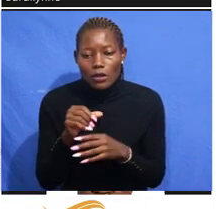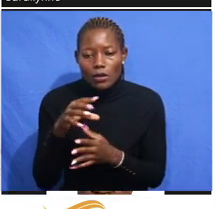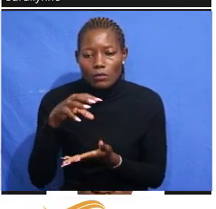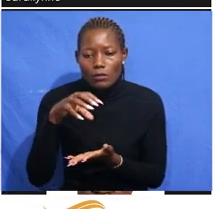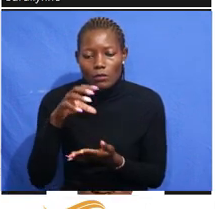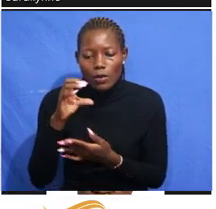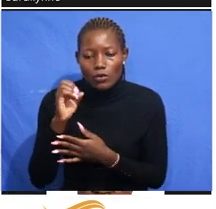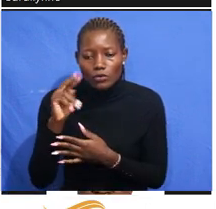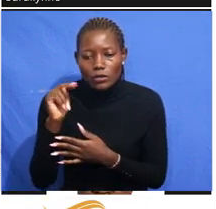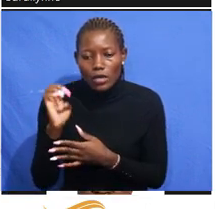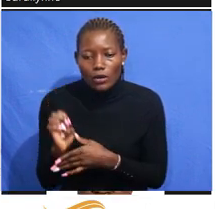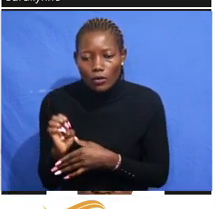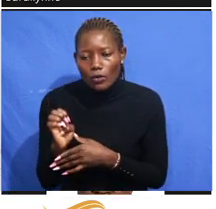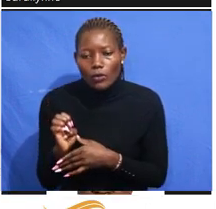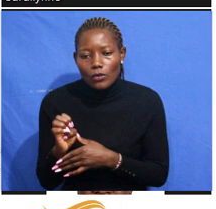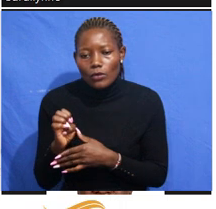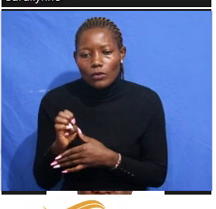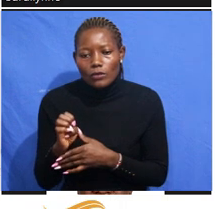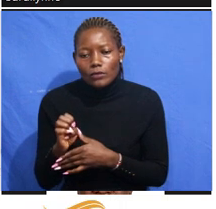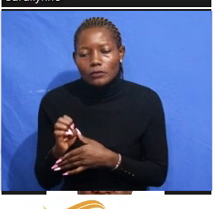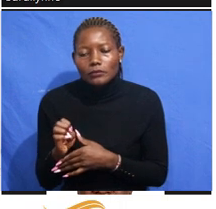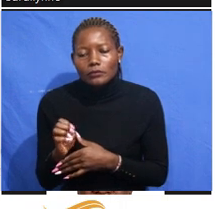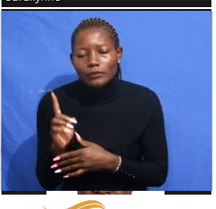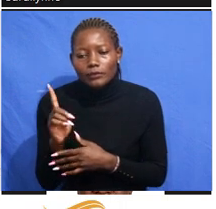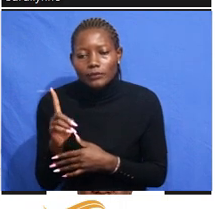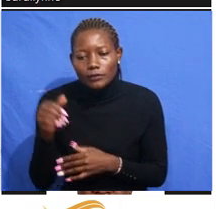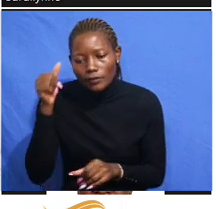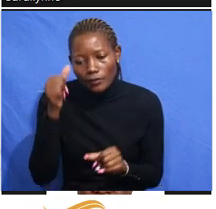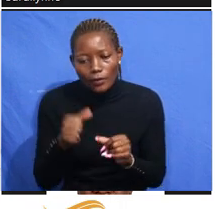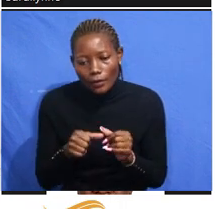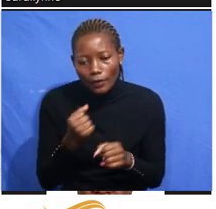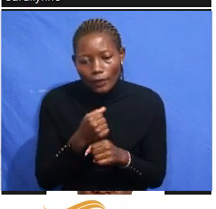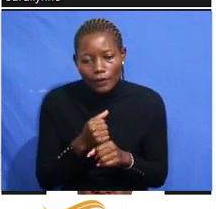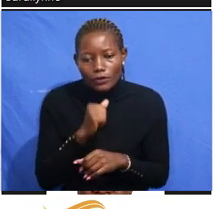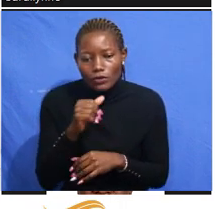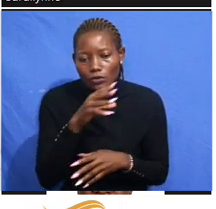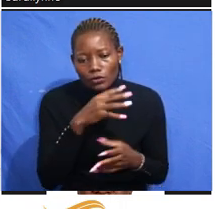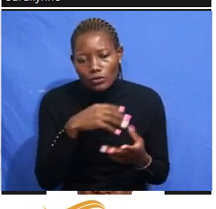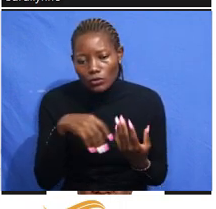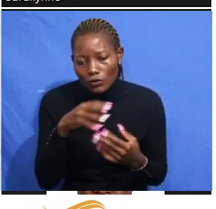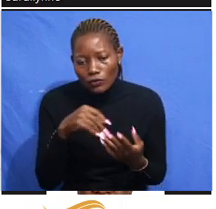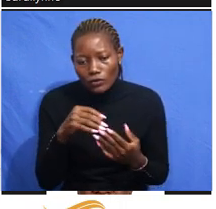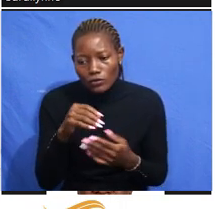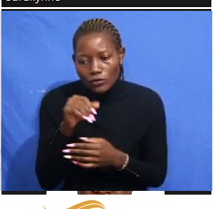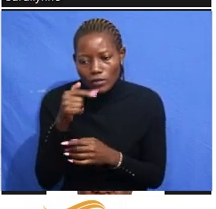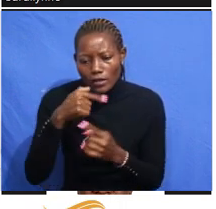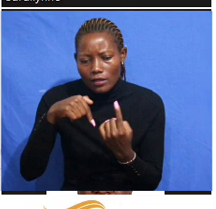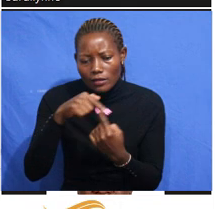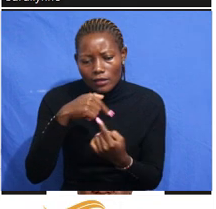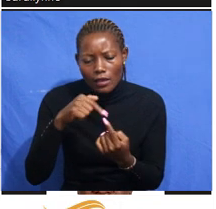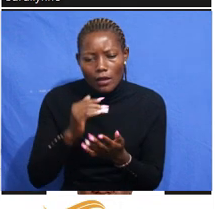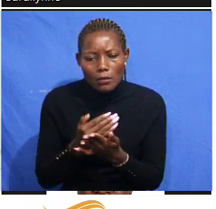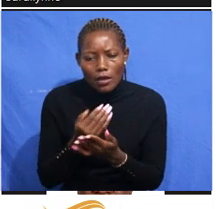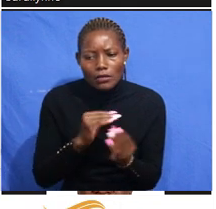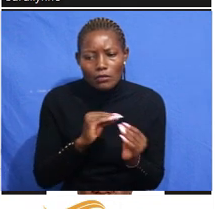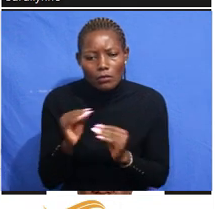shaped in space. That is circumduction. Remember, do not confuse it with rotation. because rotation, a segment